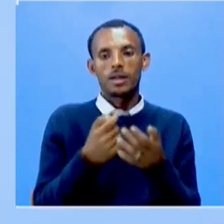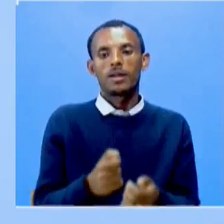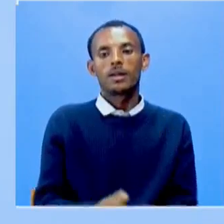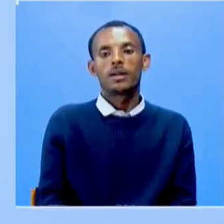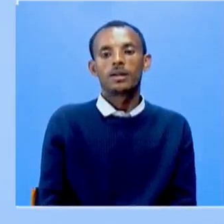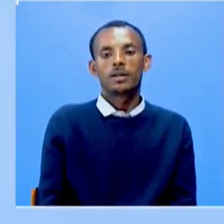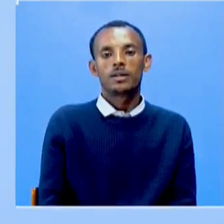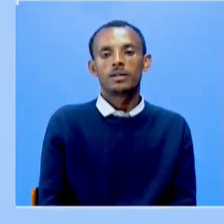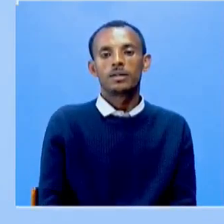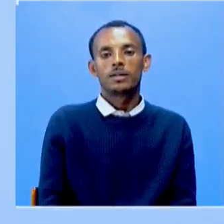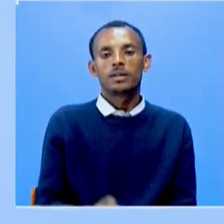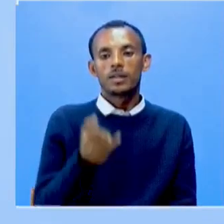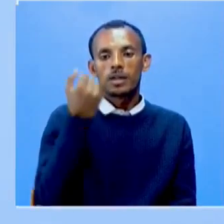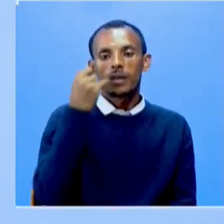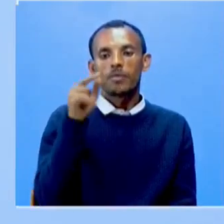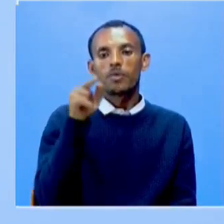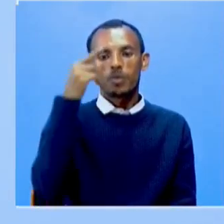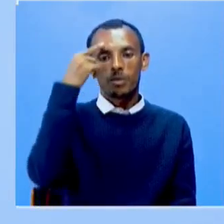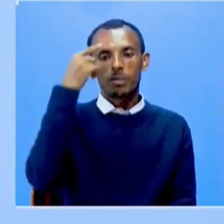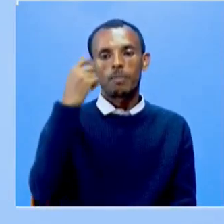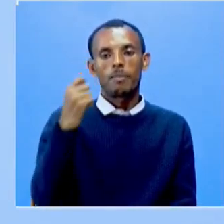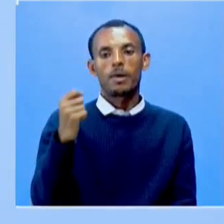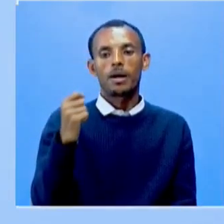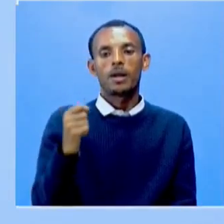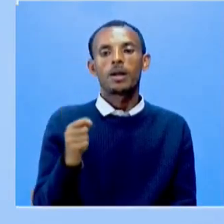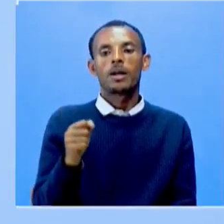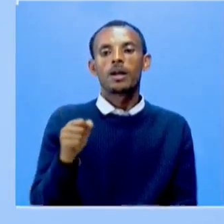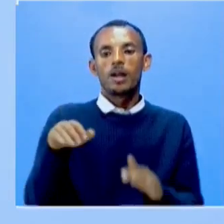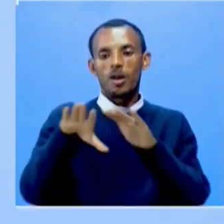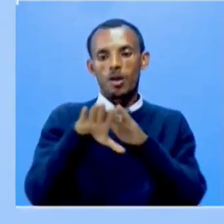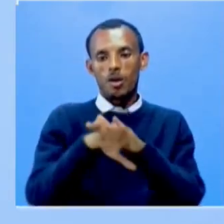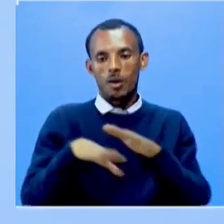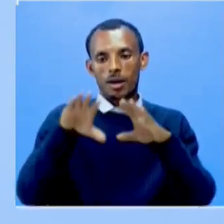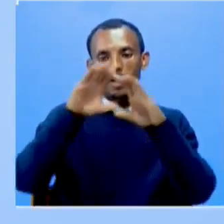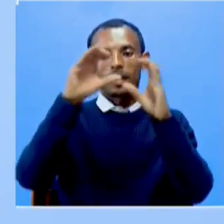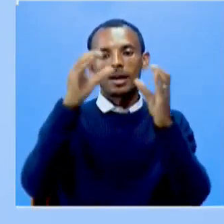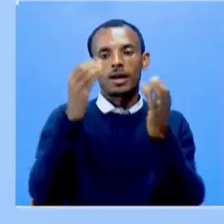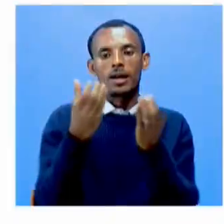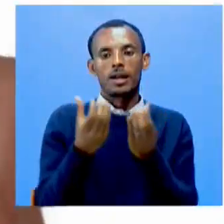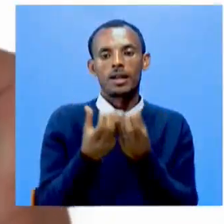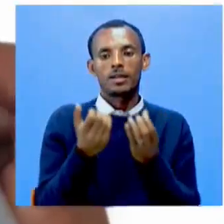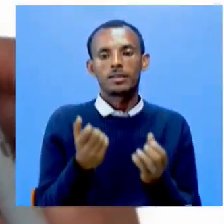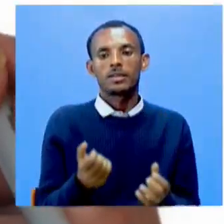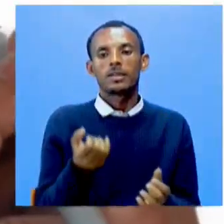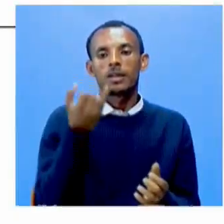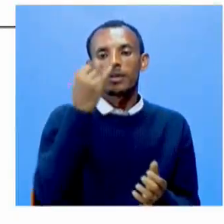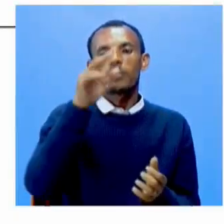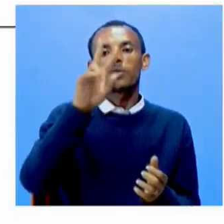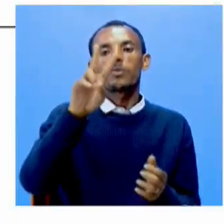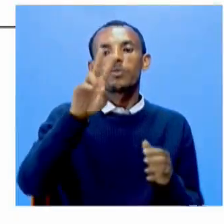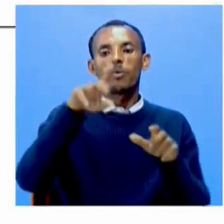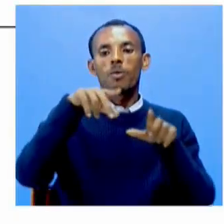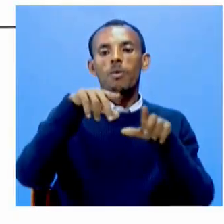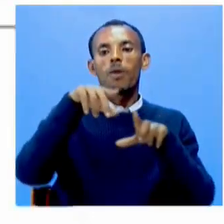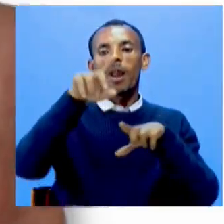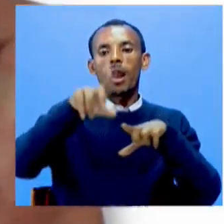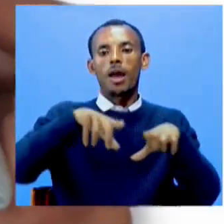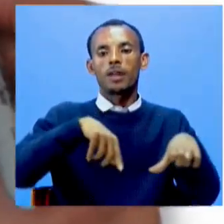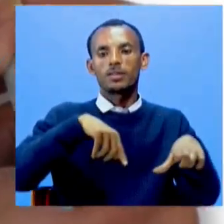if you remember in your lower grade lesson, if two lines